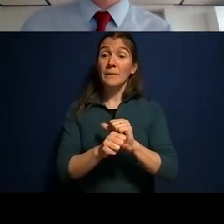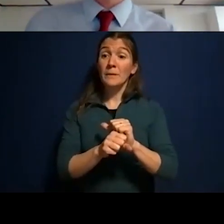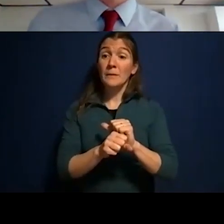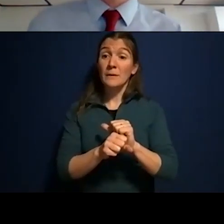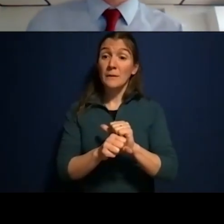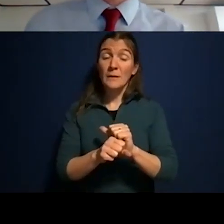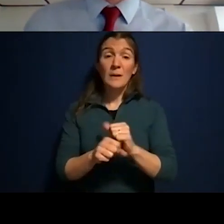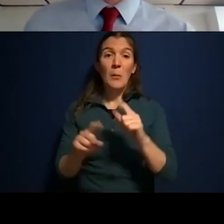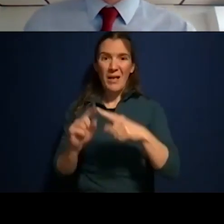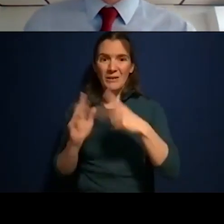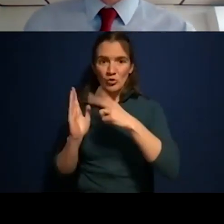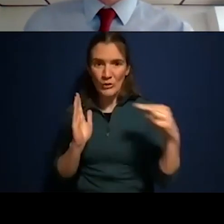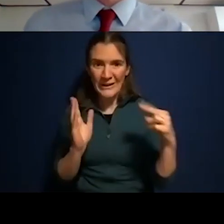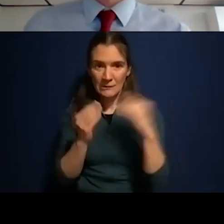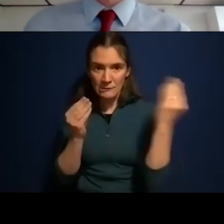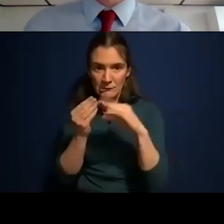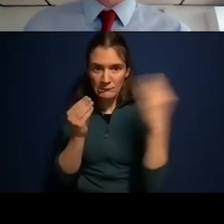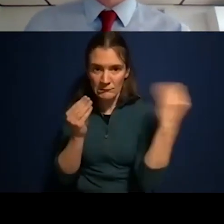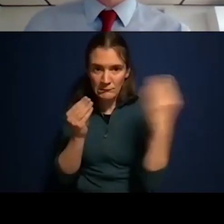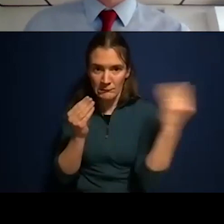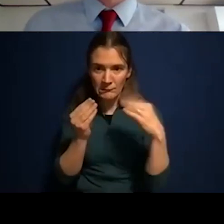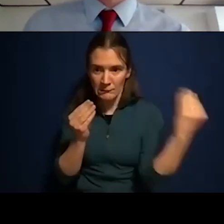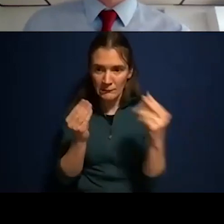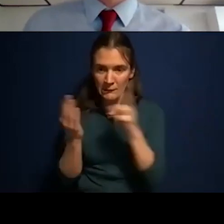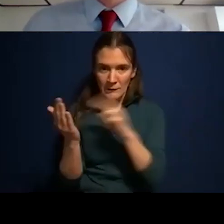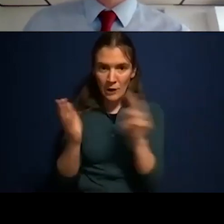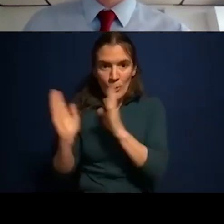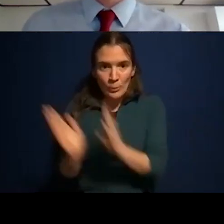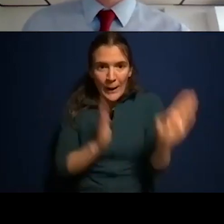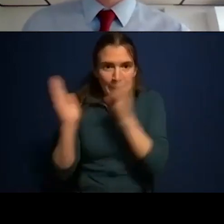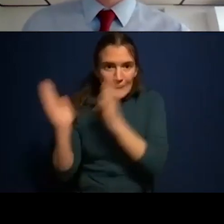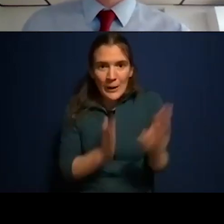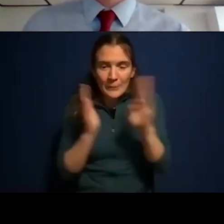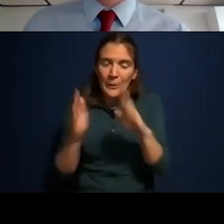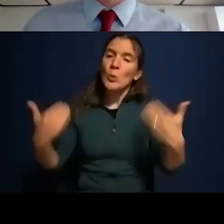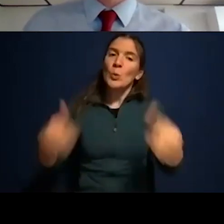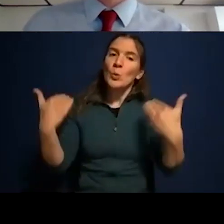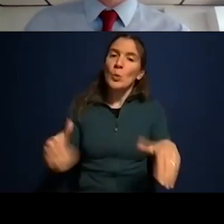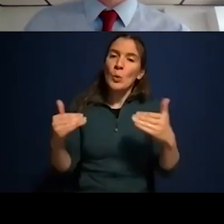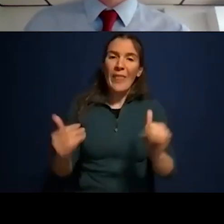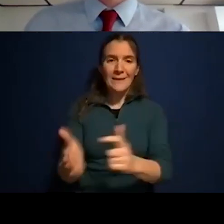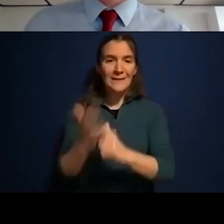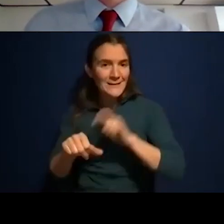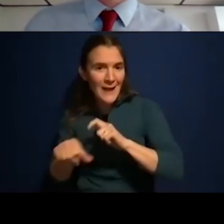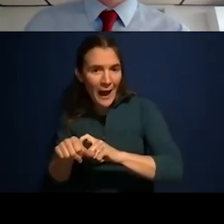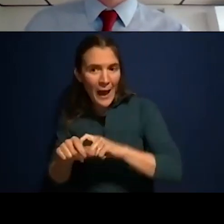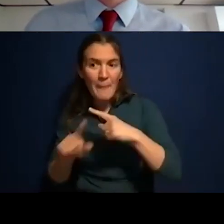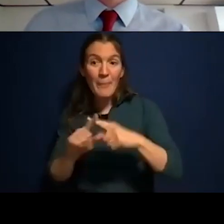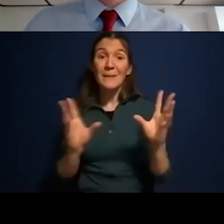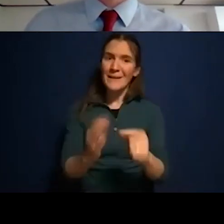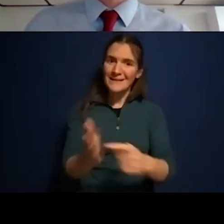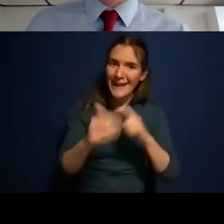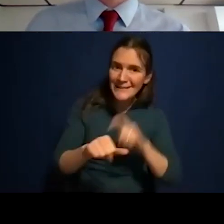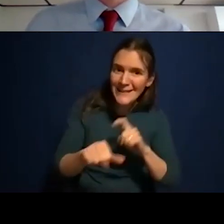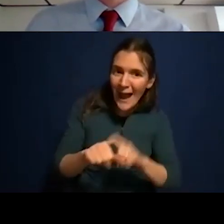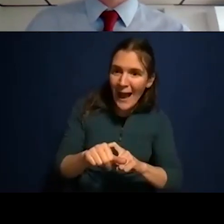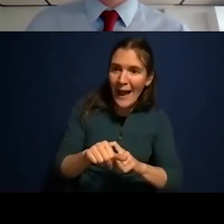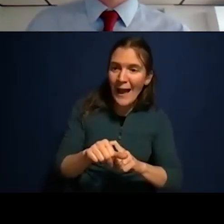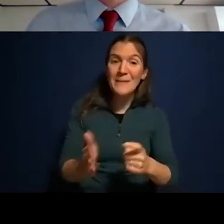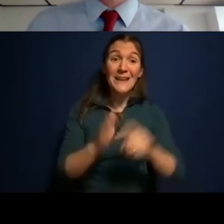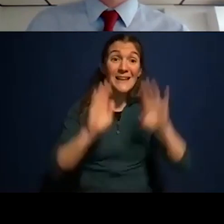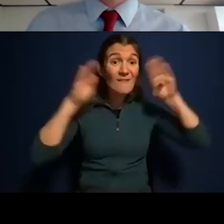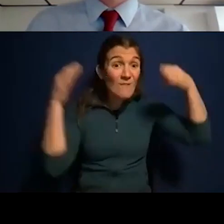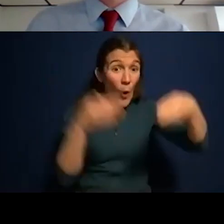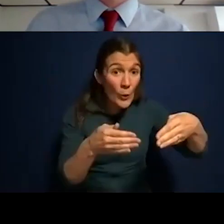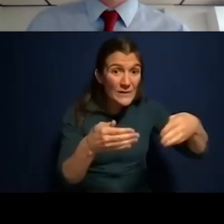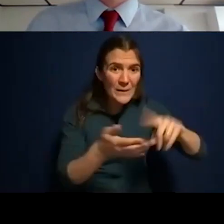these however many pages of materials, that also takes time and energy and focus and time away